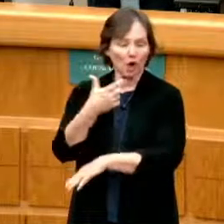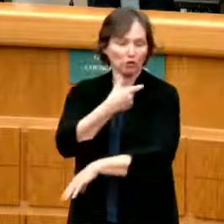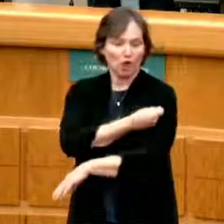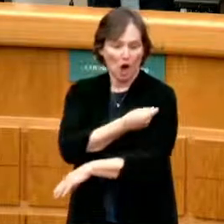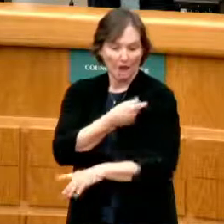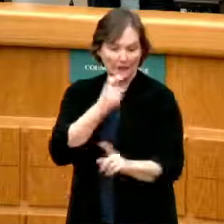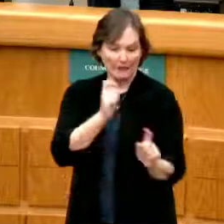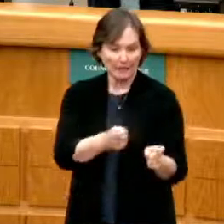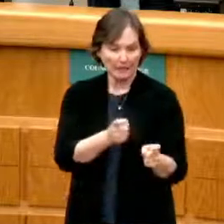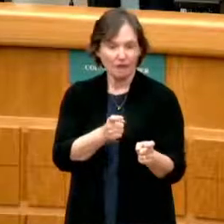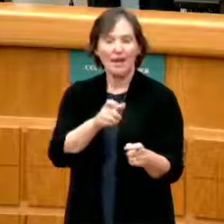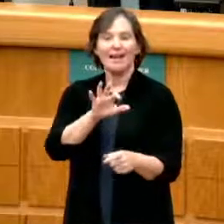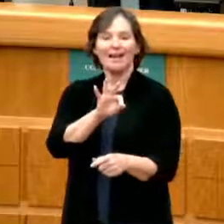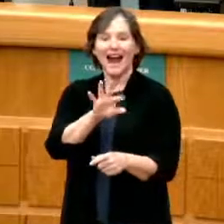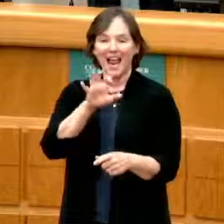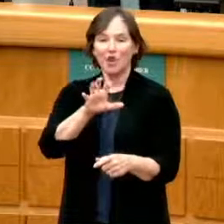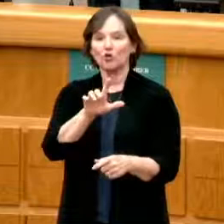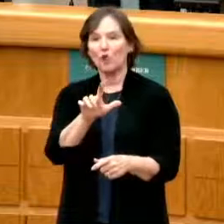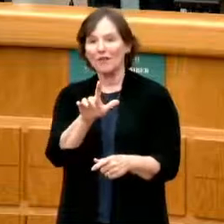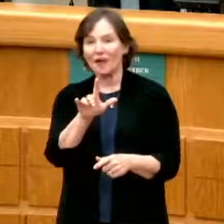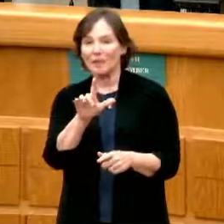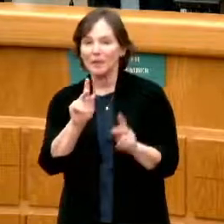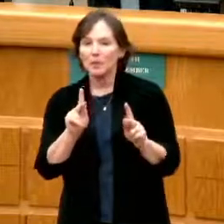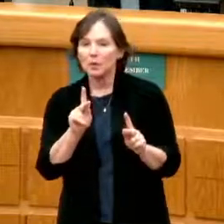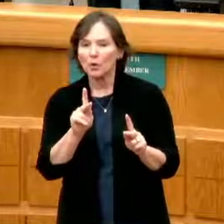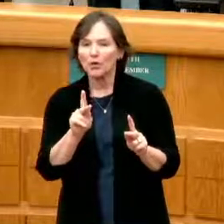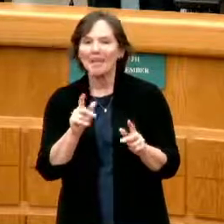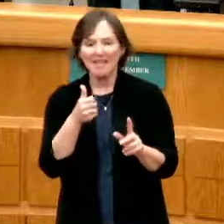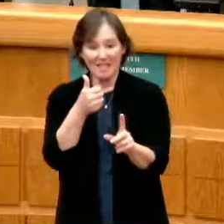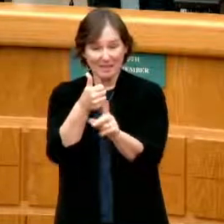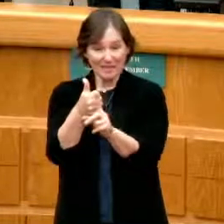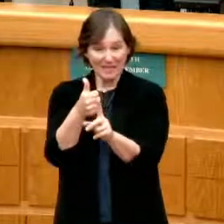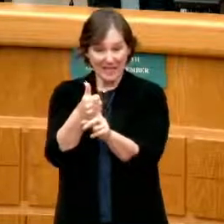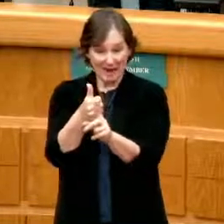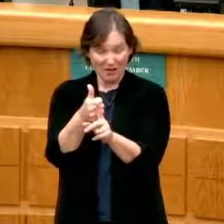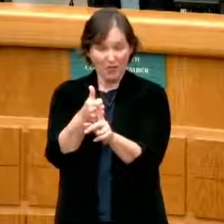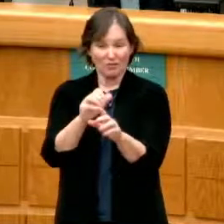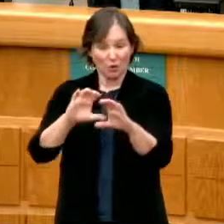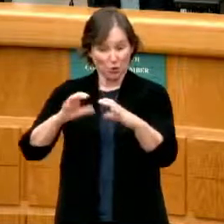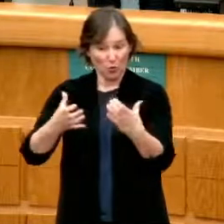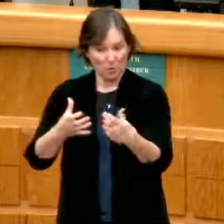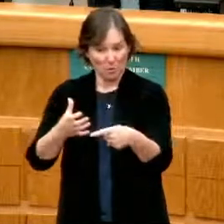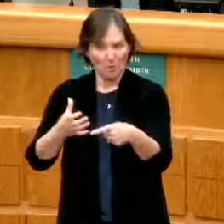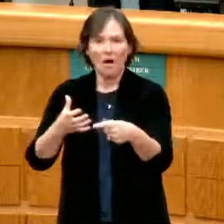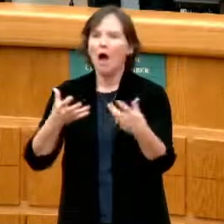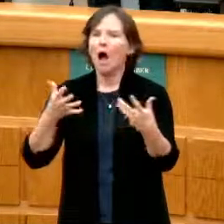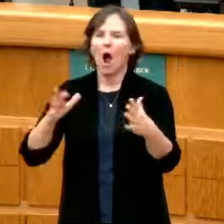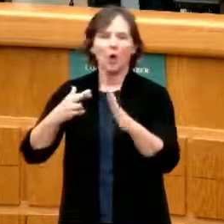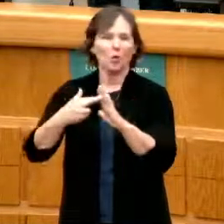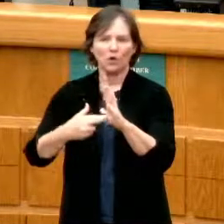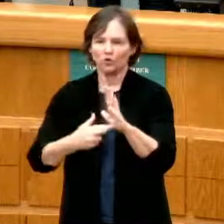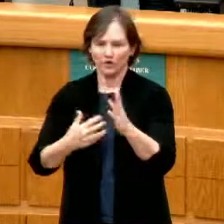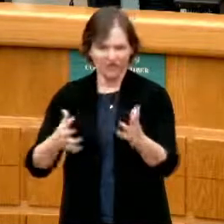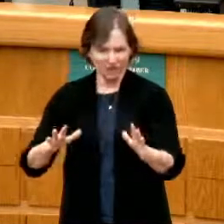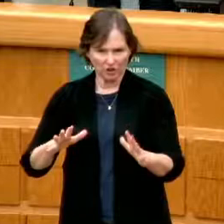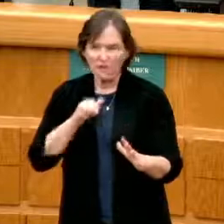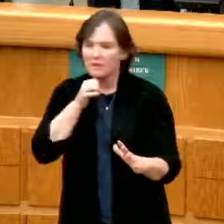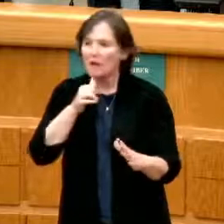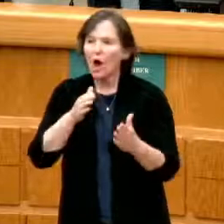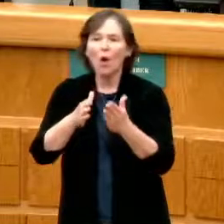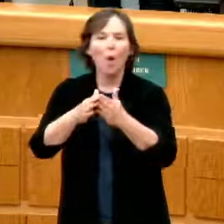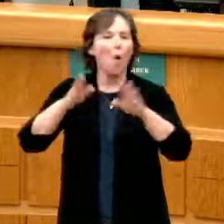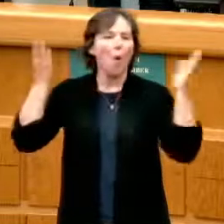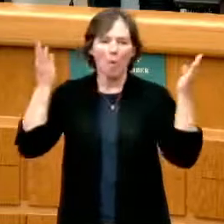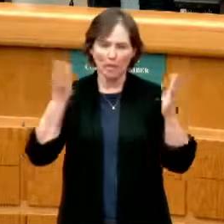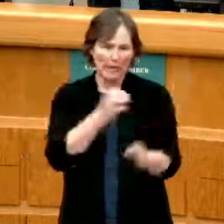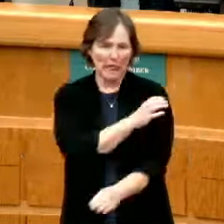people who are already registered. This is not an open call. This is a very select